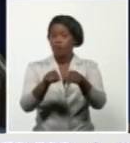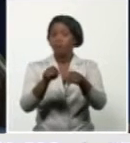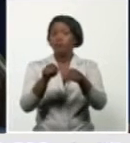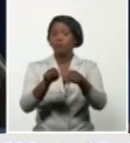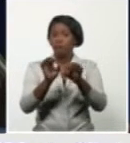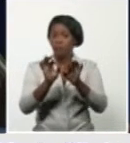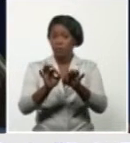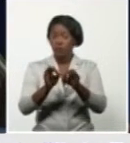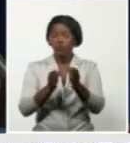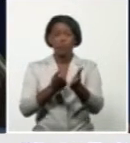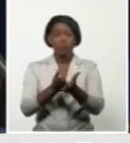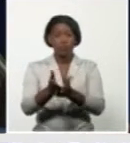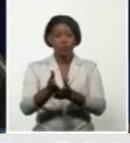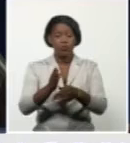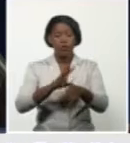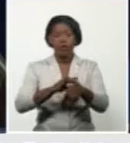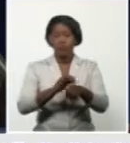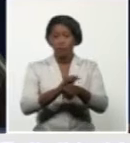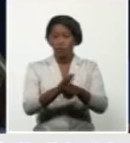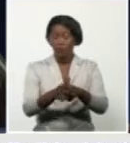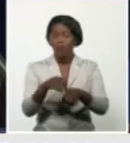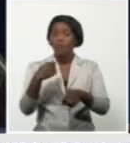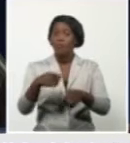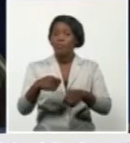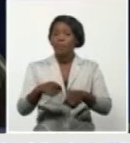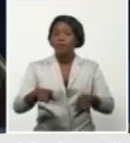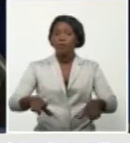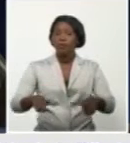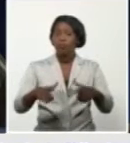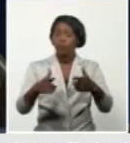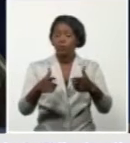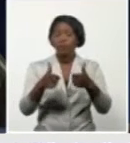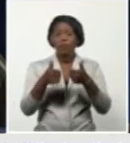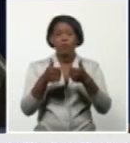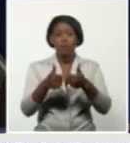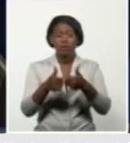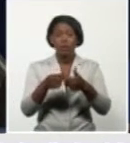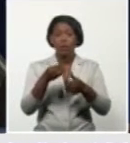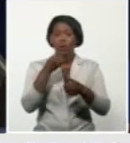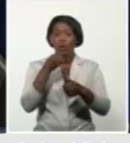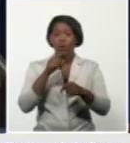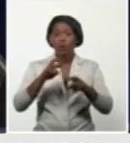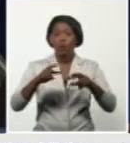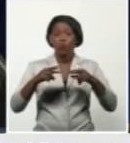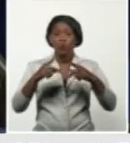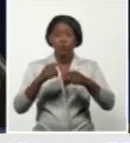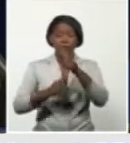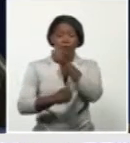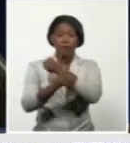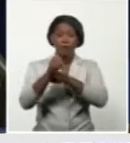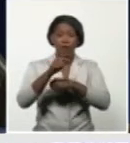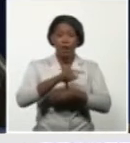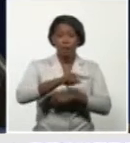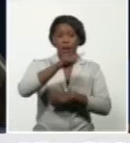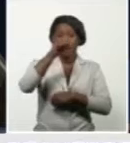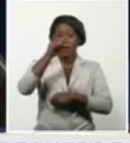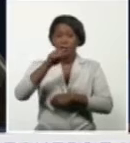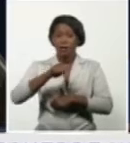It is present, and one oversight can lead to peaks,